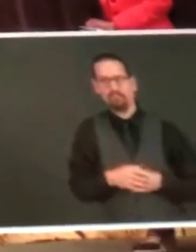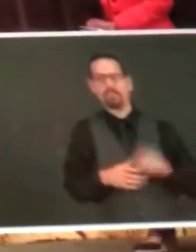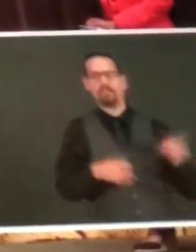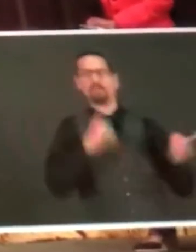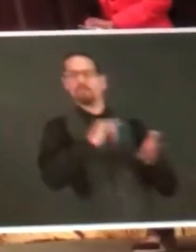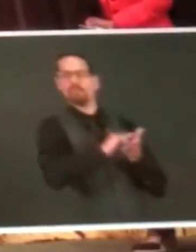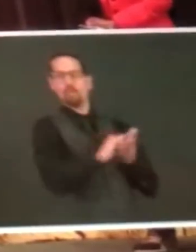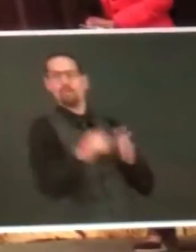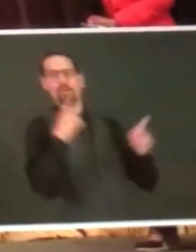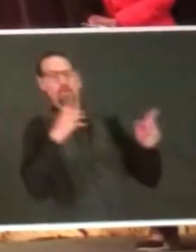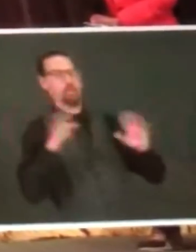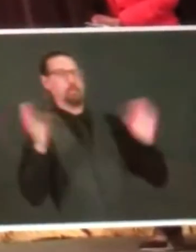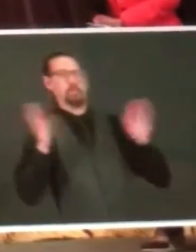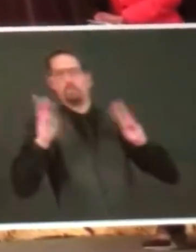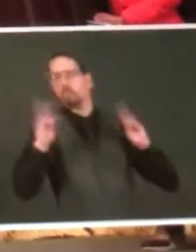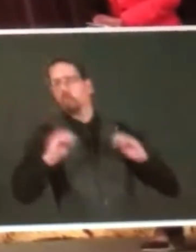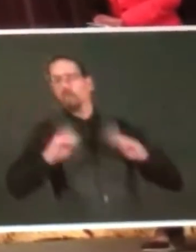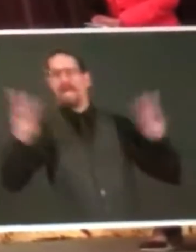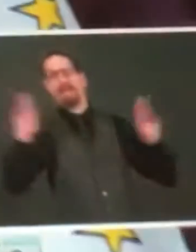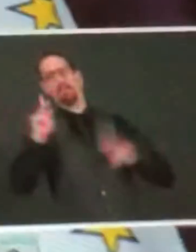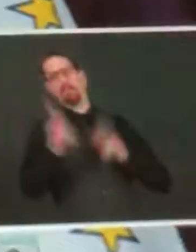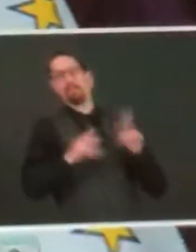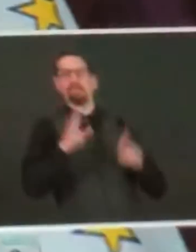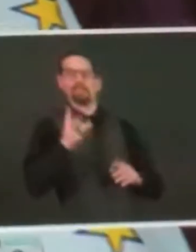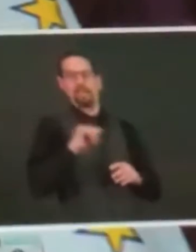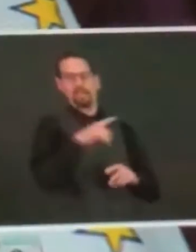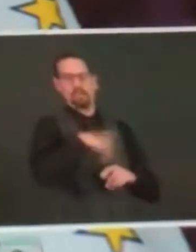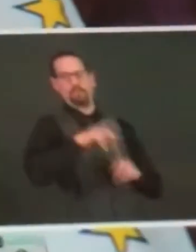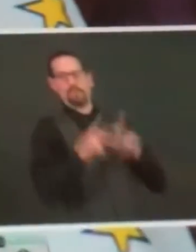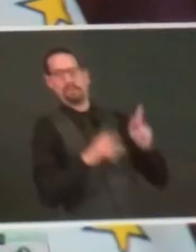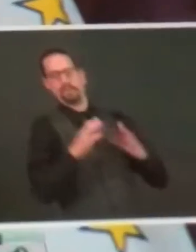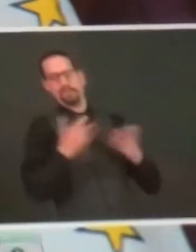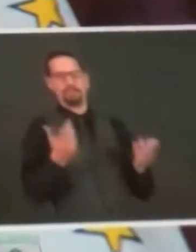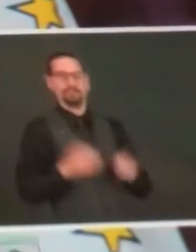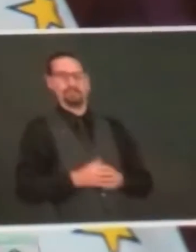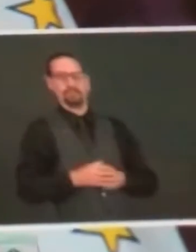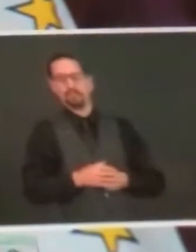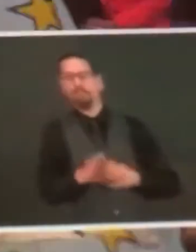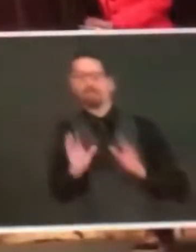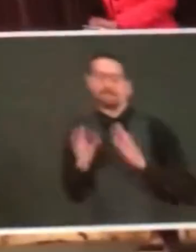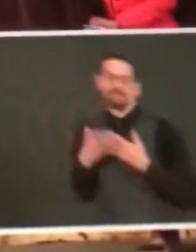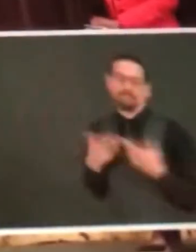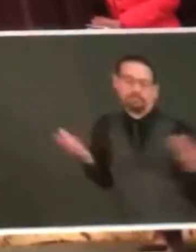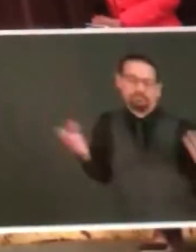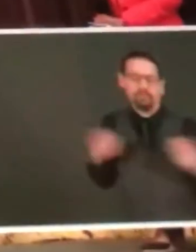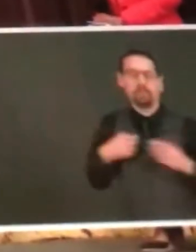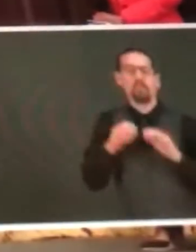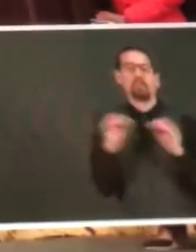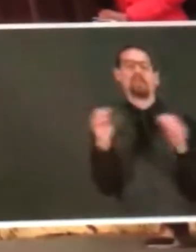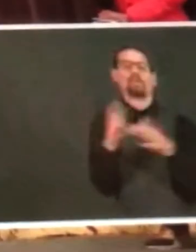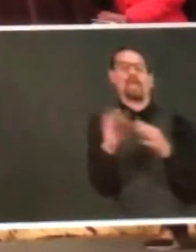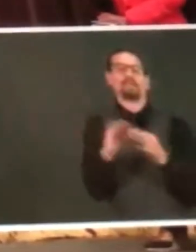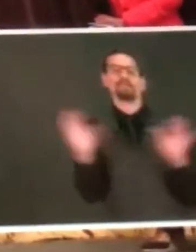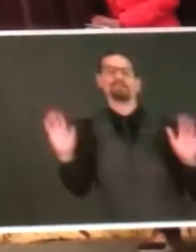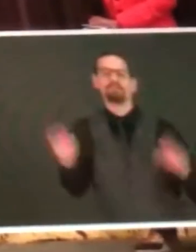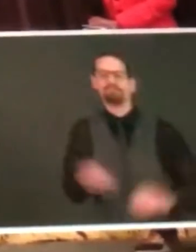with the Biden people. What was your reaction on that? No comment. Why not be proud of that? Shouldn't we be proud if